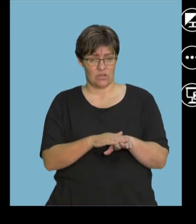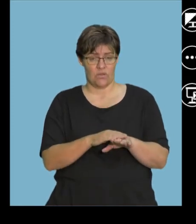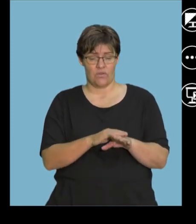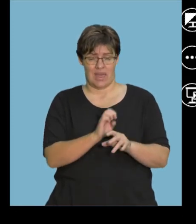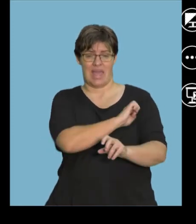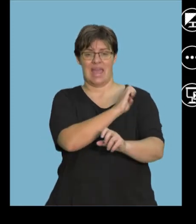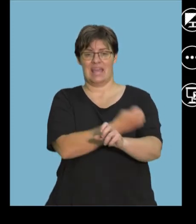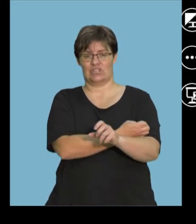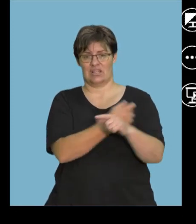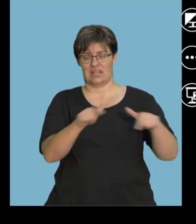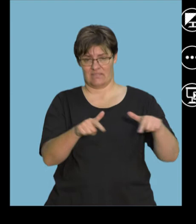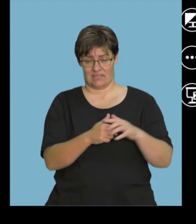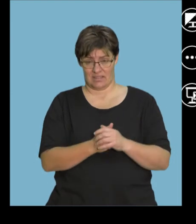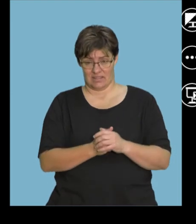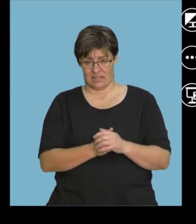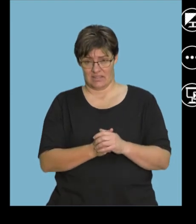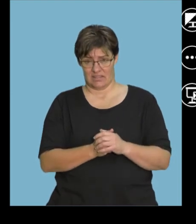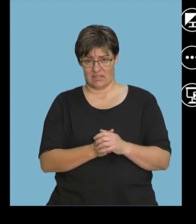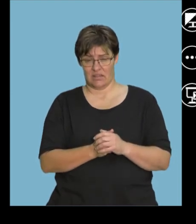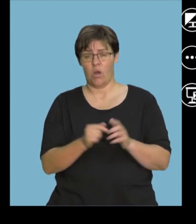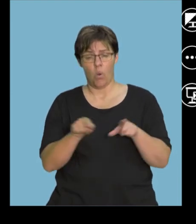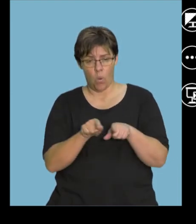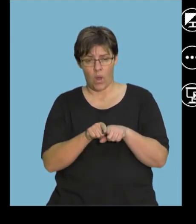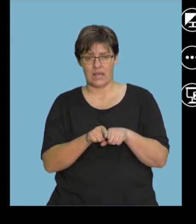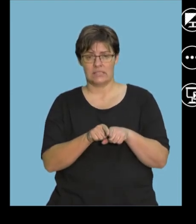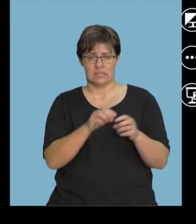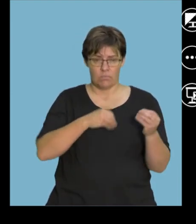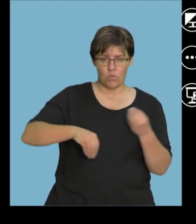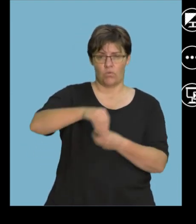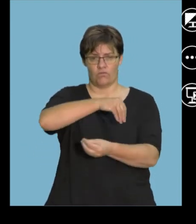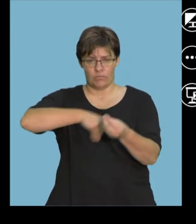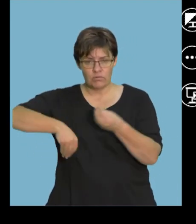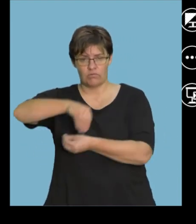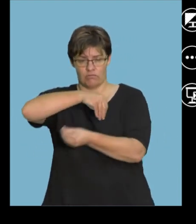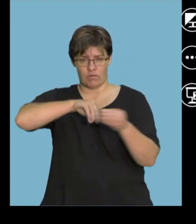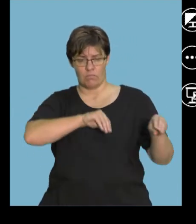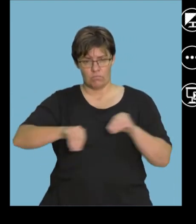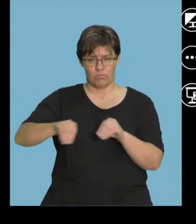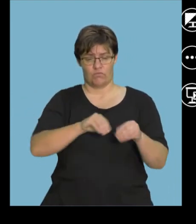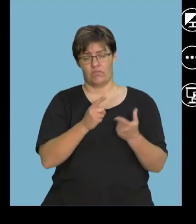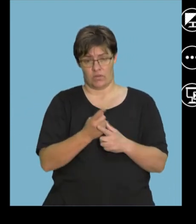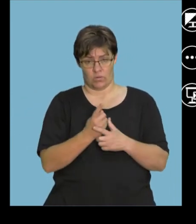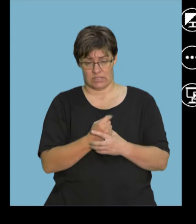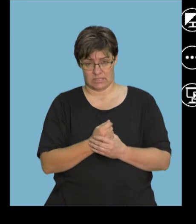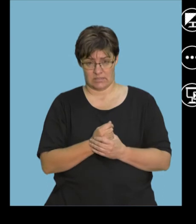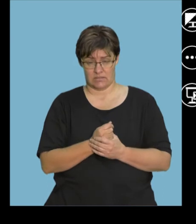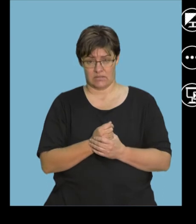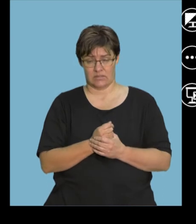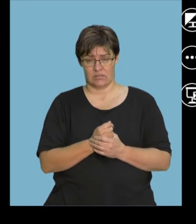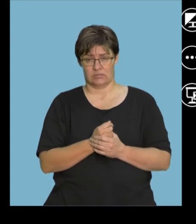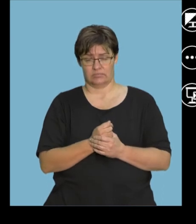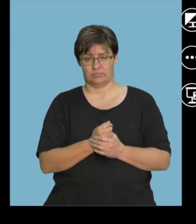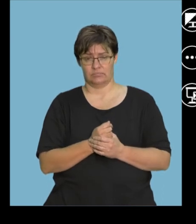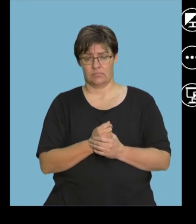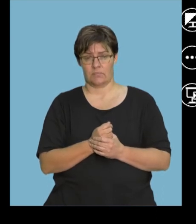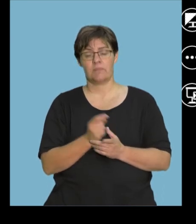in the energy levels or the orbitals, and they are always in motion, okay? They are moving. And these moving